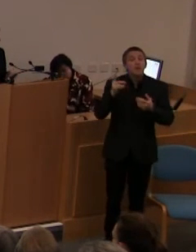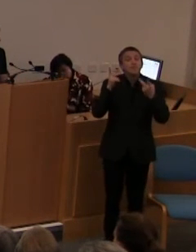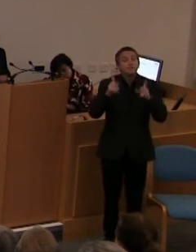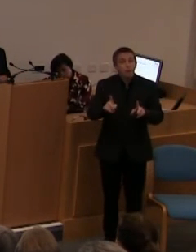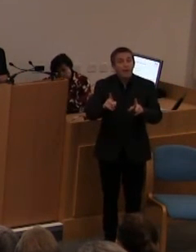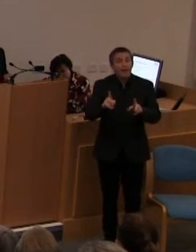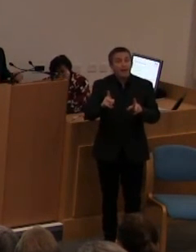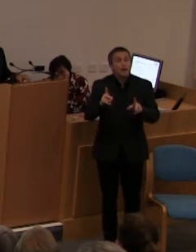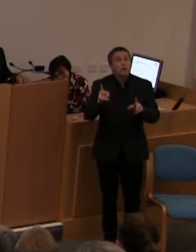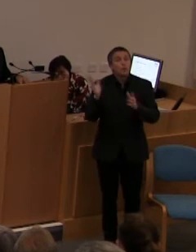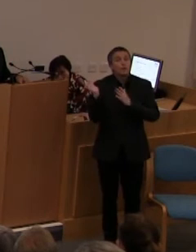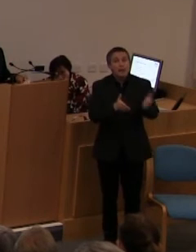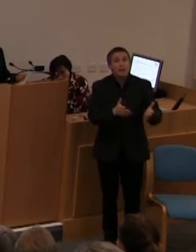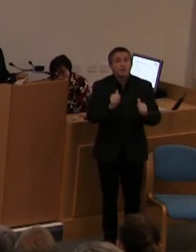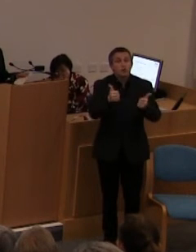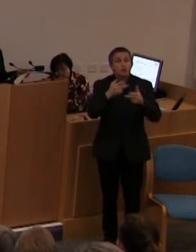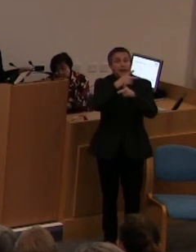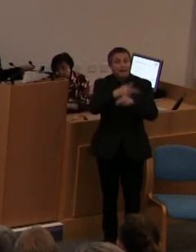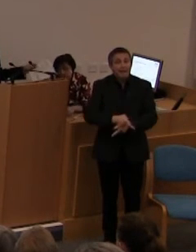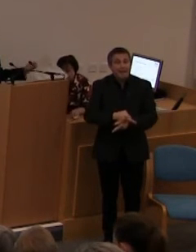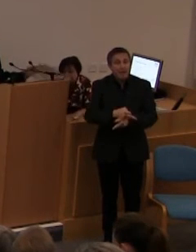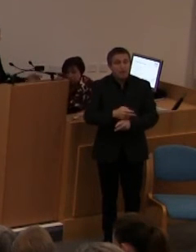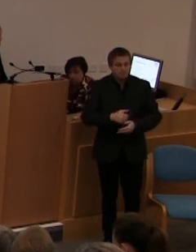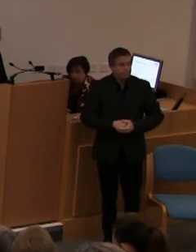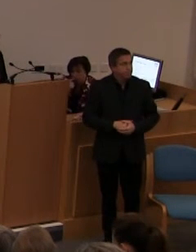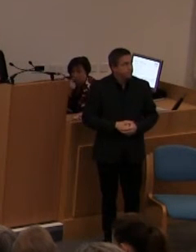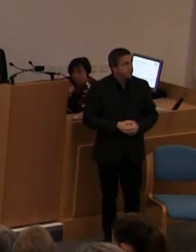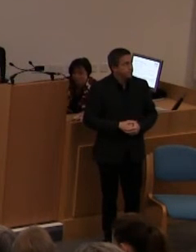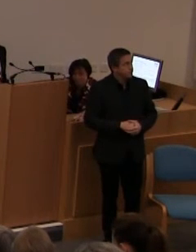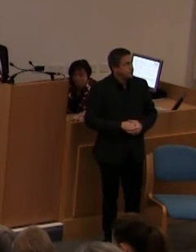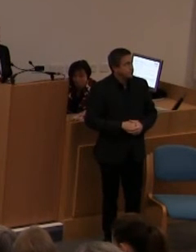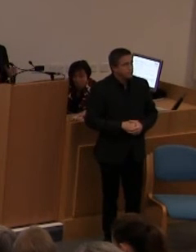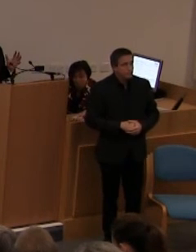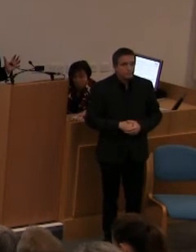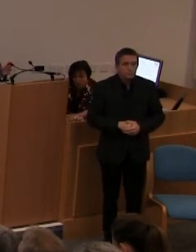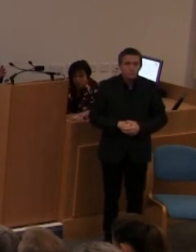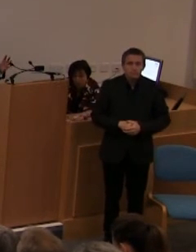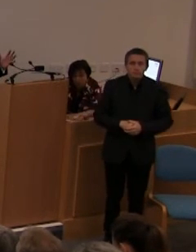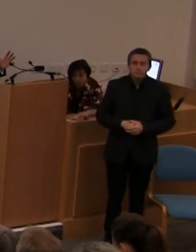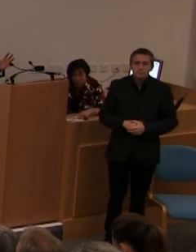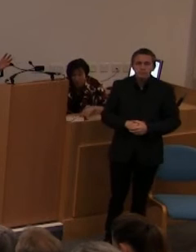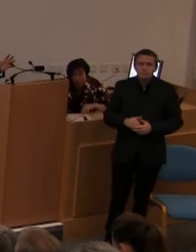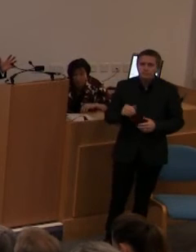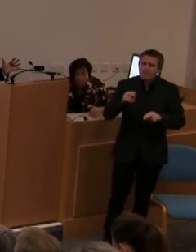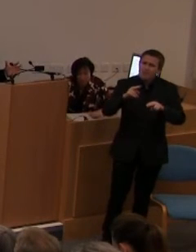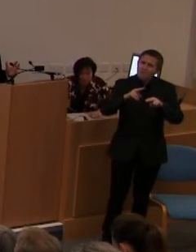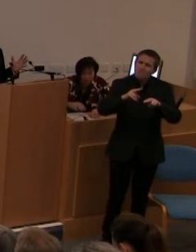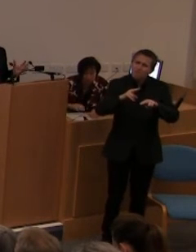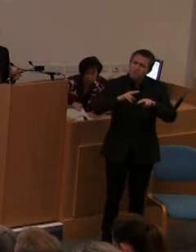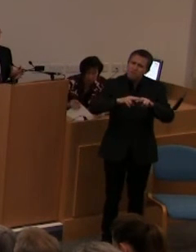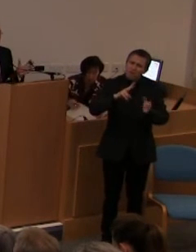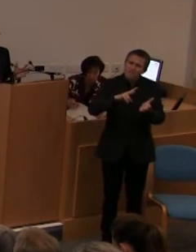and responsive healthcare services to our community. A bit of context, we are a huge